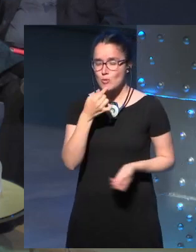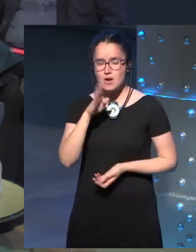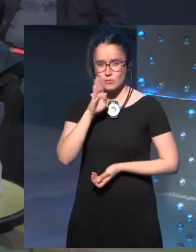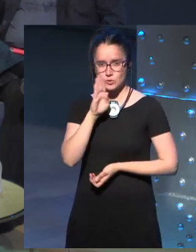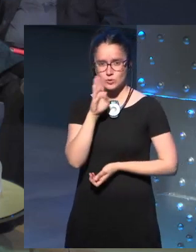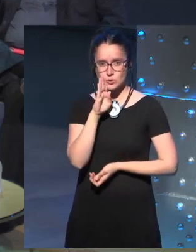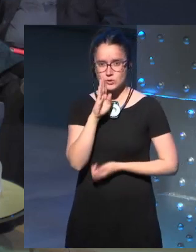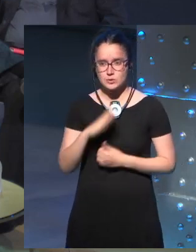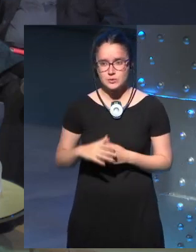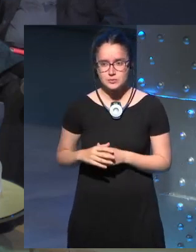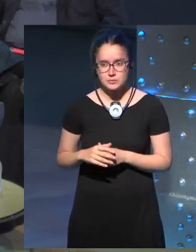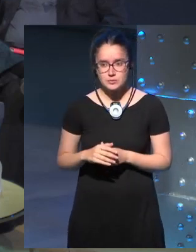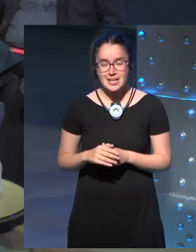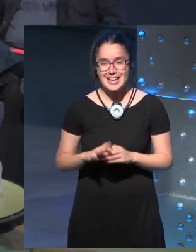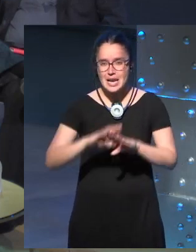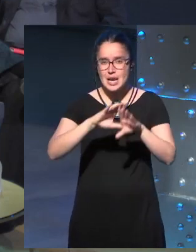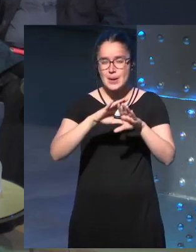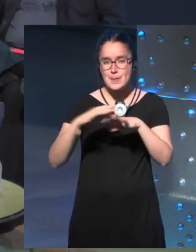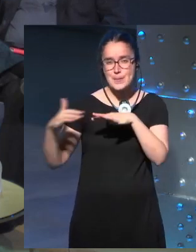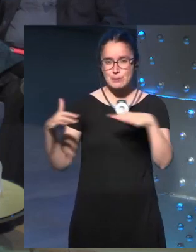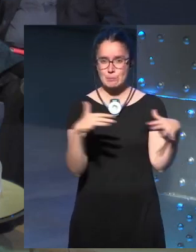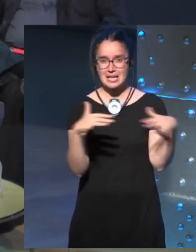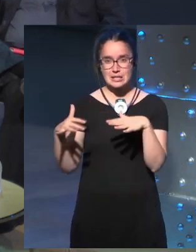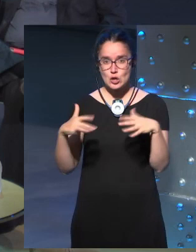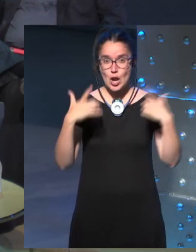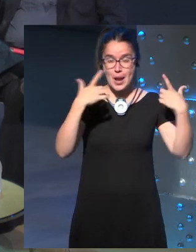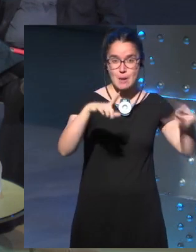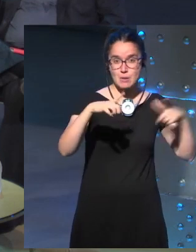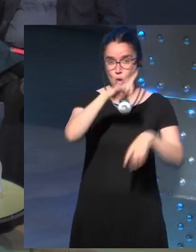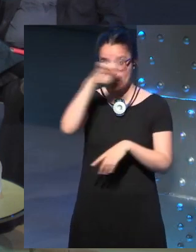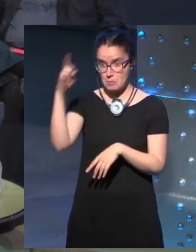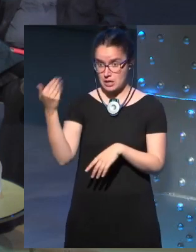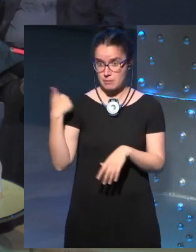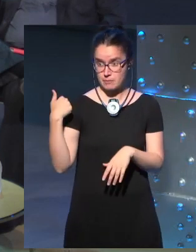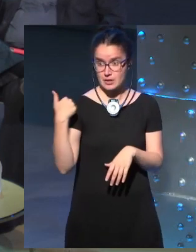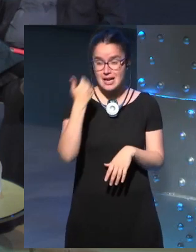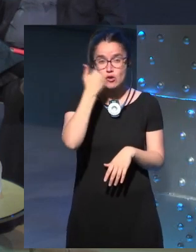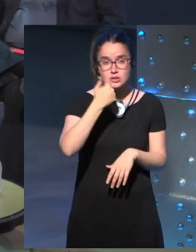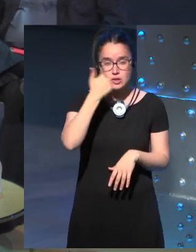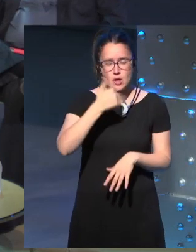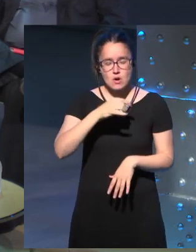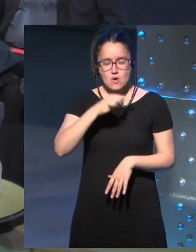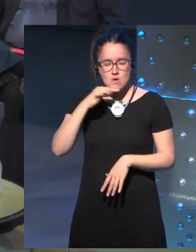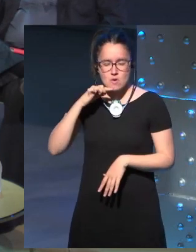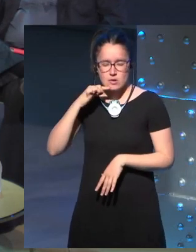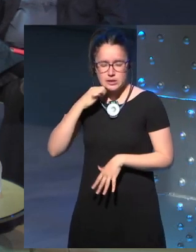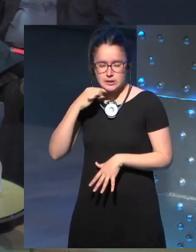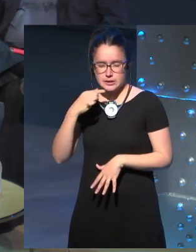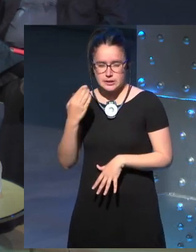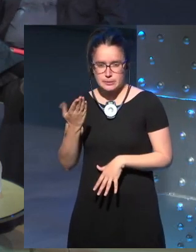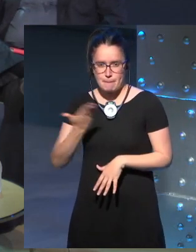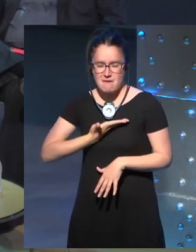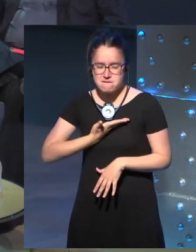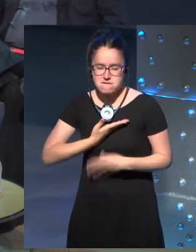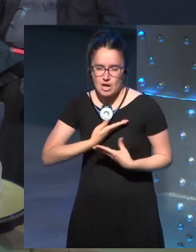the game last Saturday between Liverpool and Real Madrid, which is very painful for me to